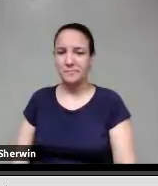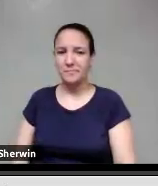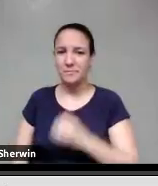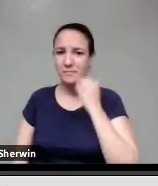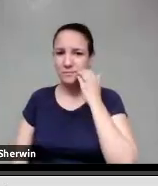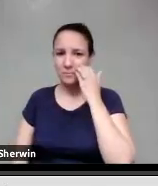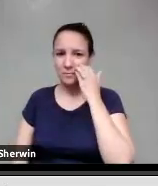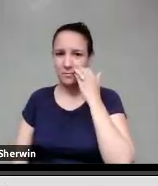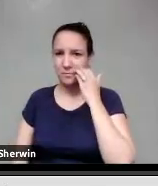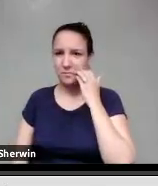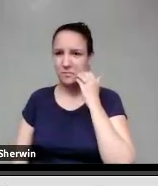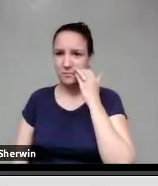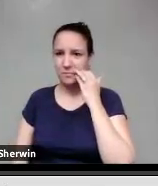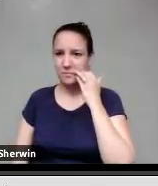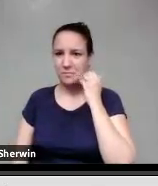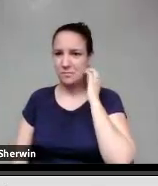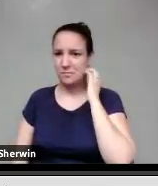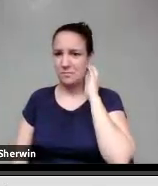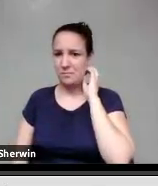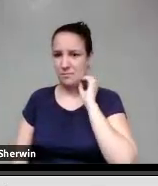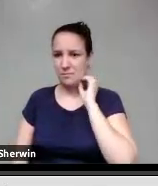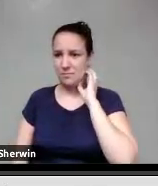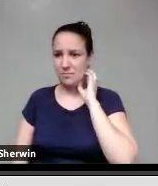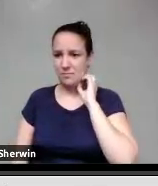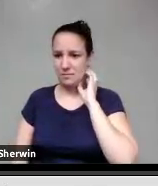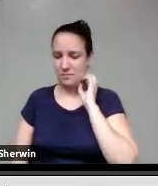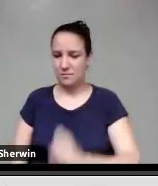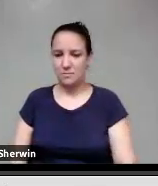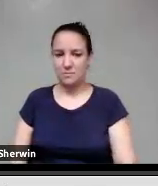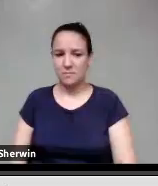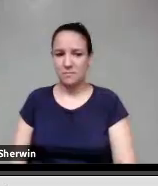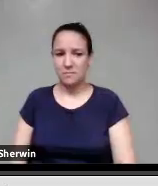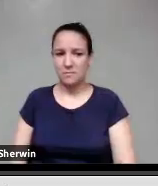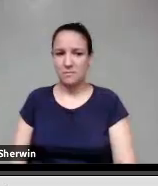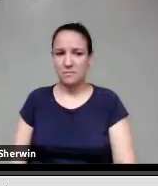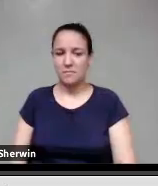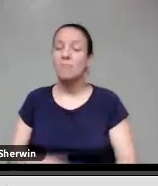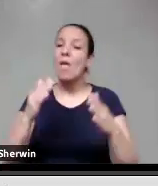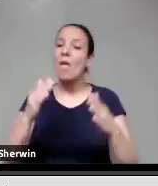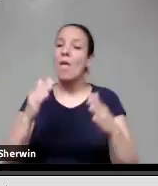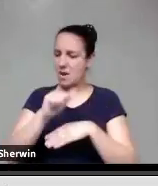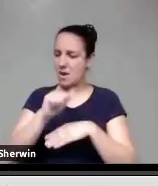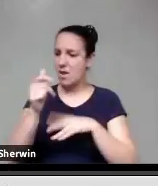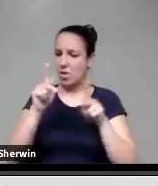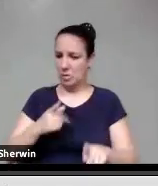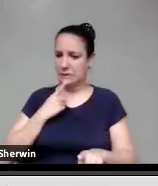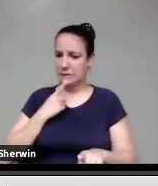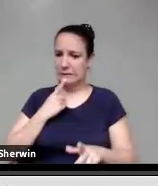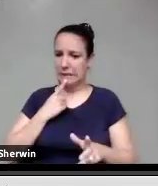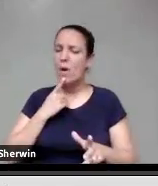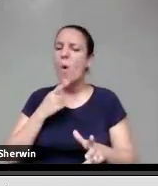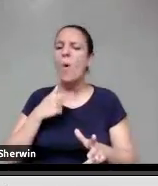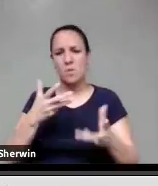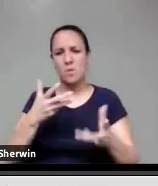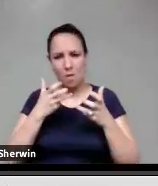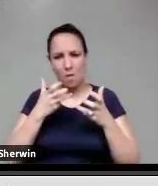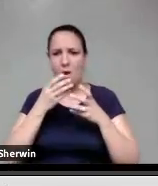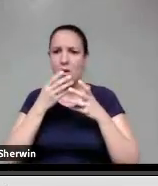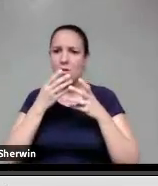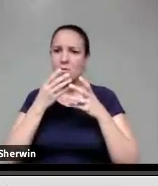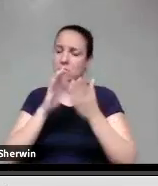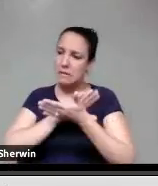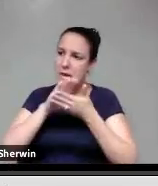that would benefit the health of people of all ages. So that kind of goes back to what challenges they're facing, whether